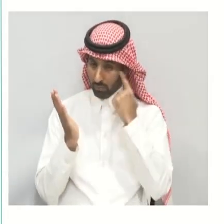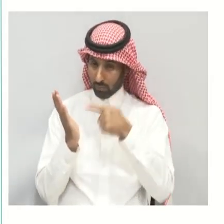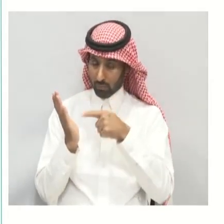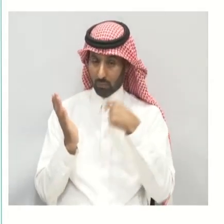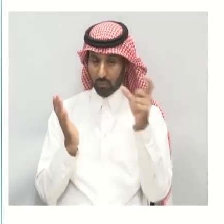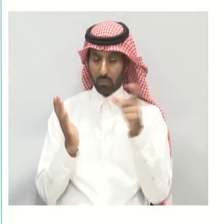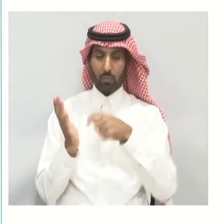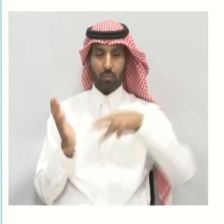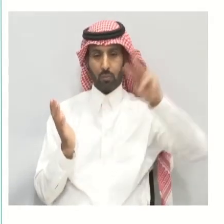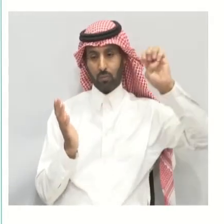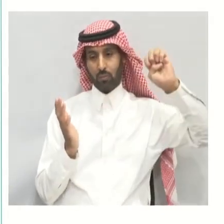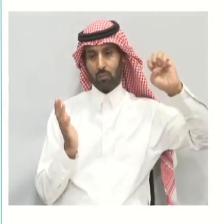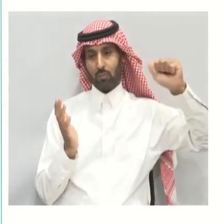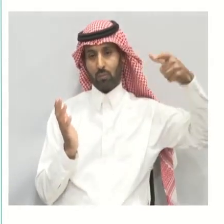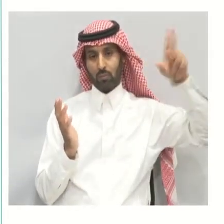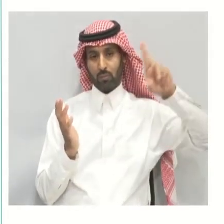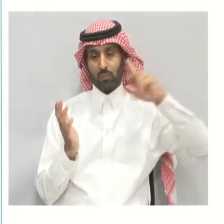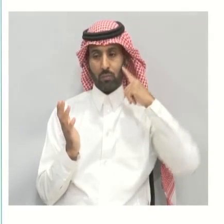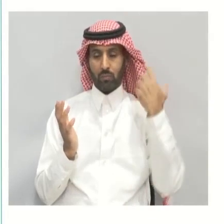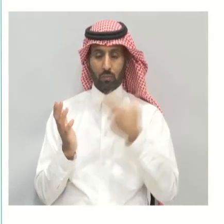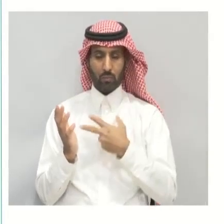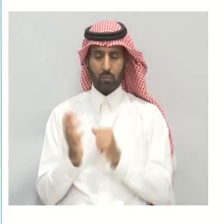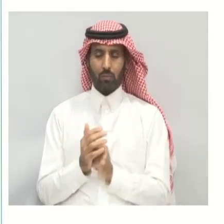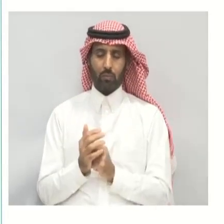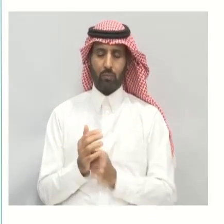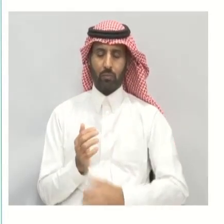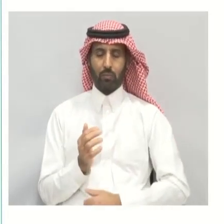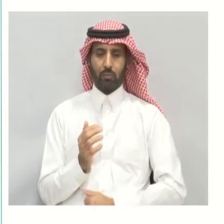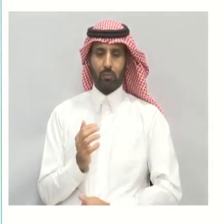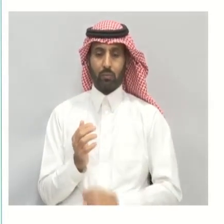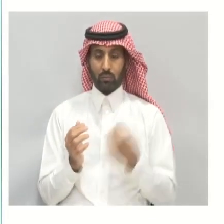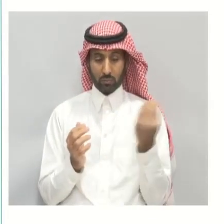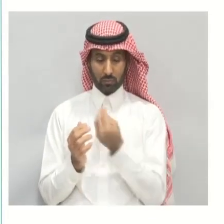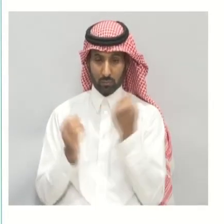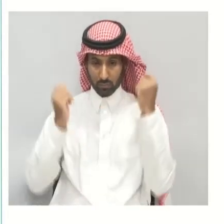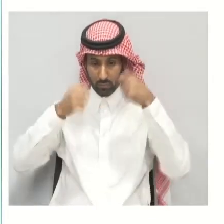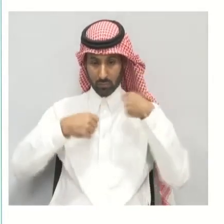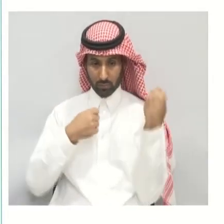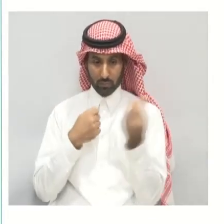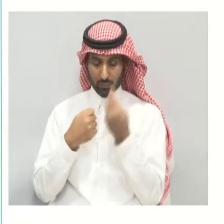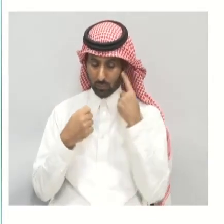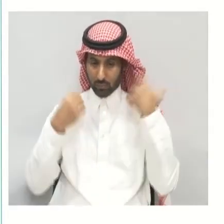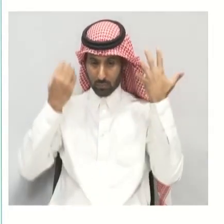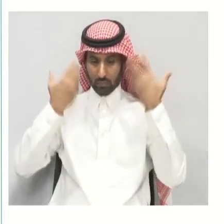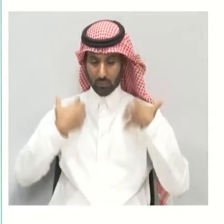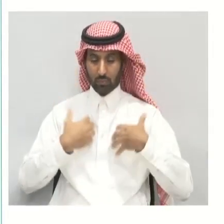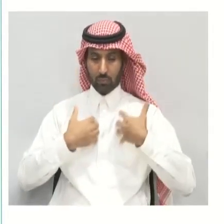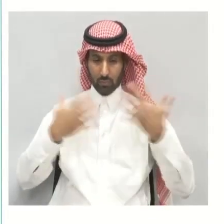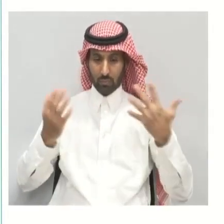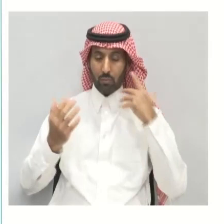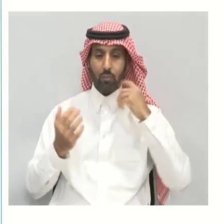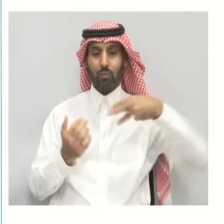the word wear. And here I have found my answers. Visitors wear waterproof jackets